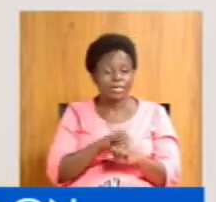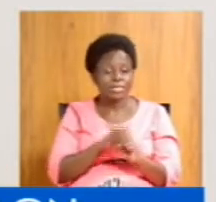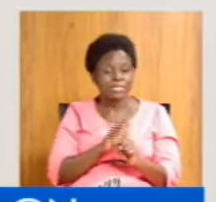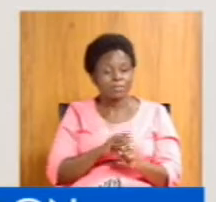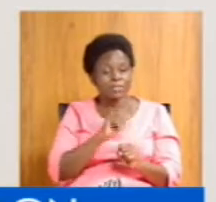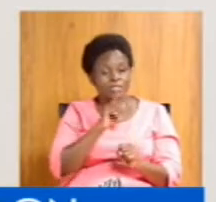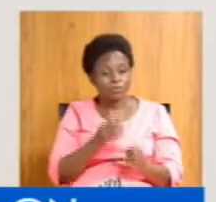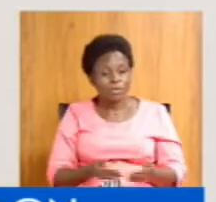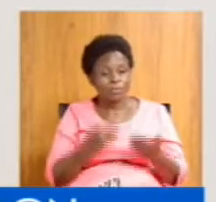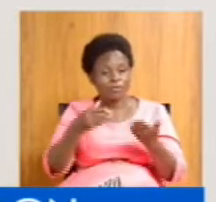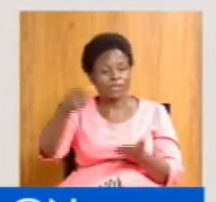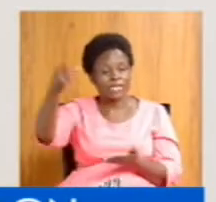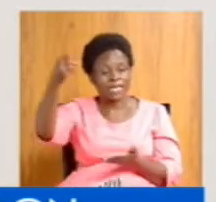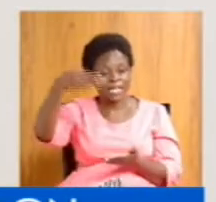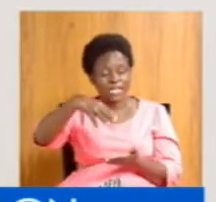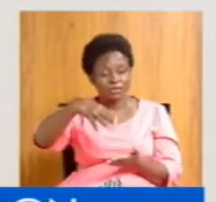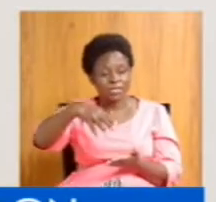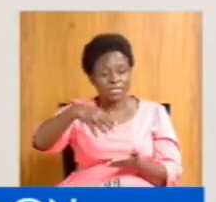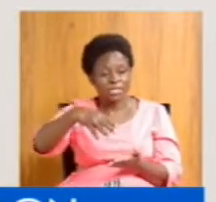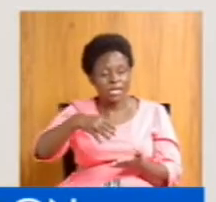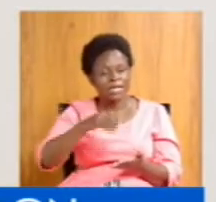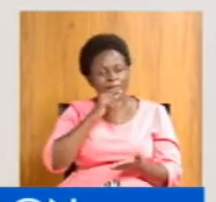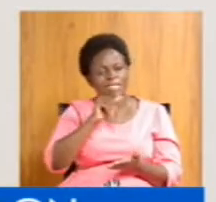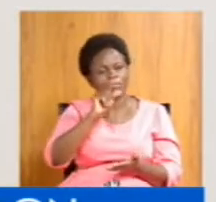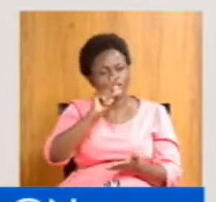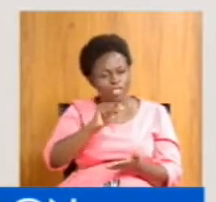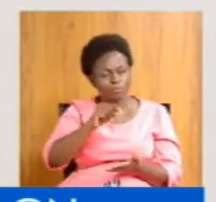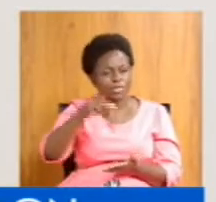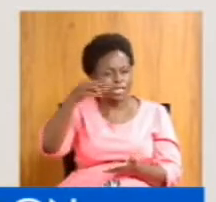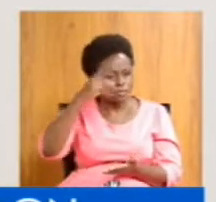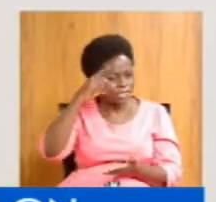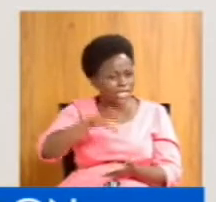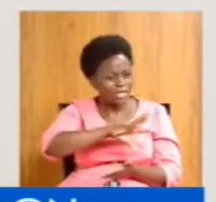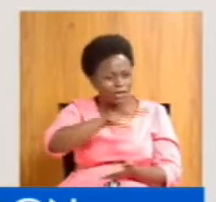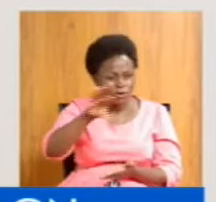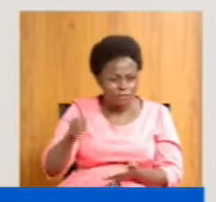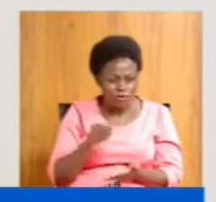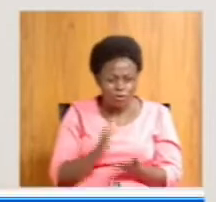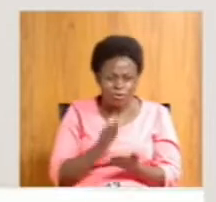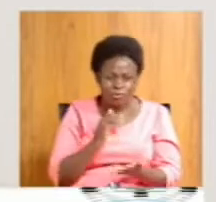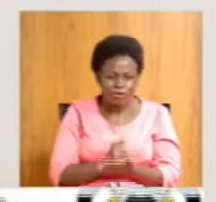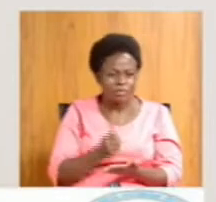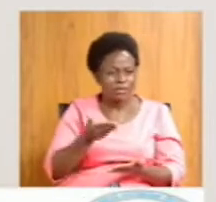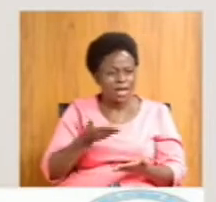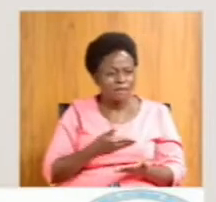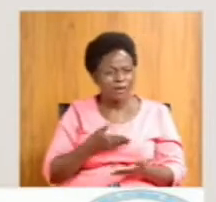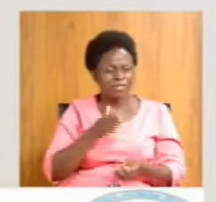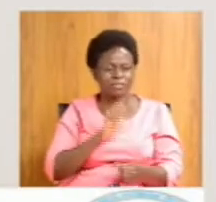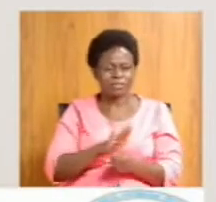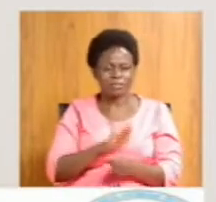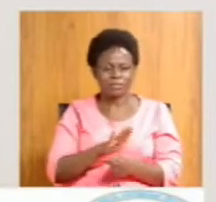that we provide electricity and it must be cheap electricity for everybody because we've had so much